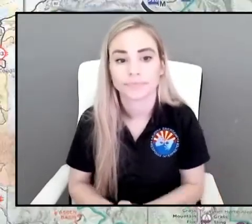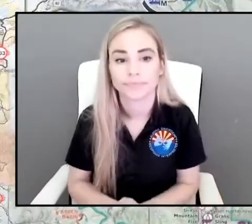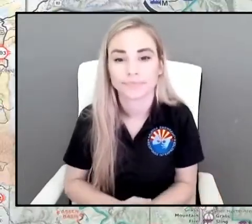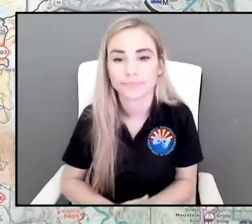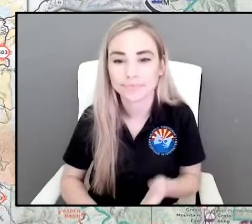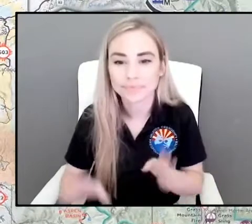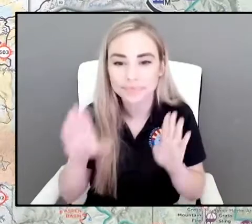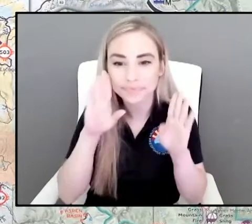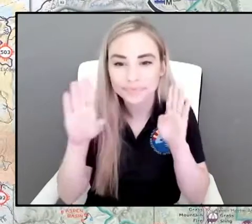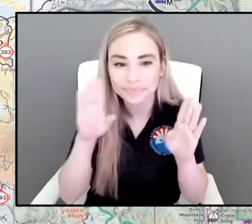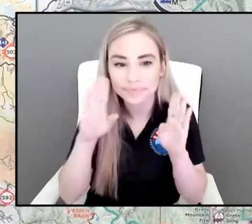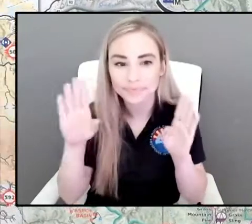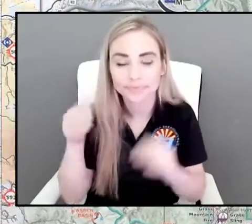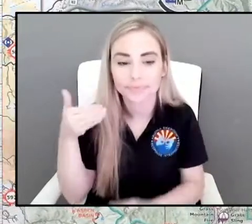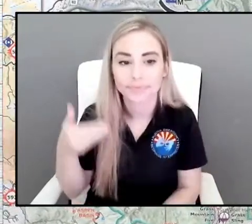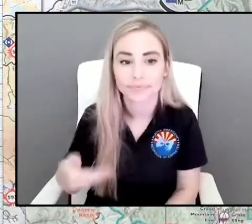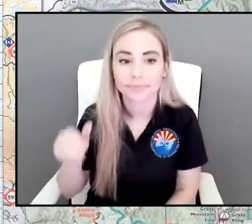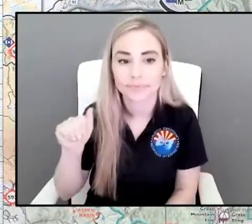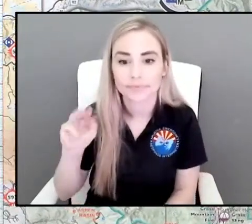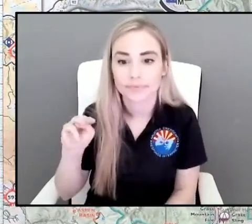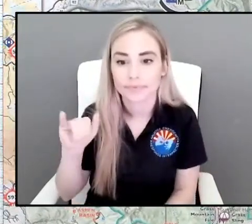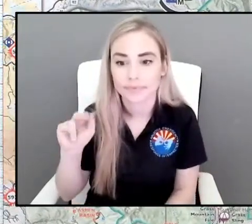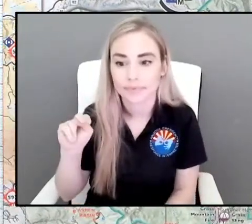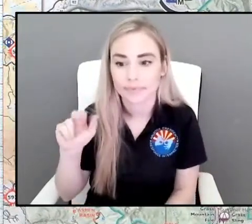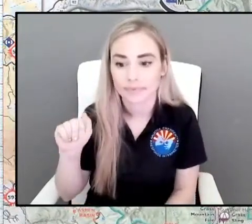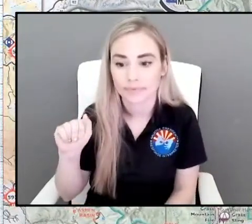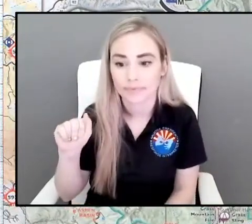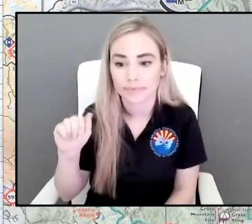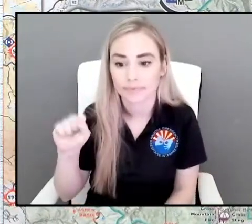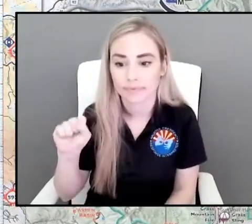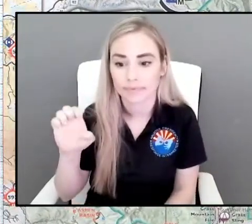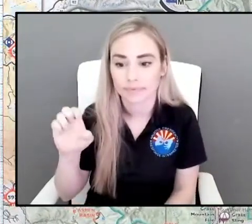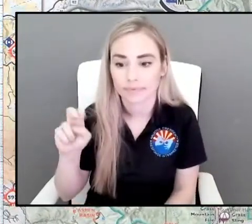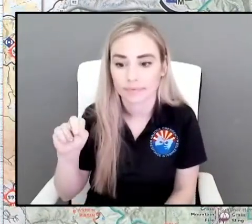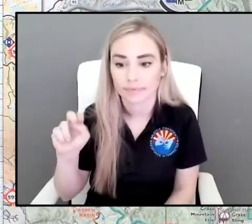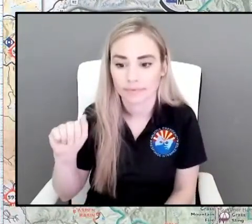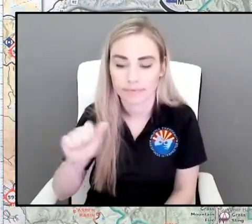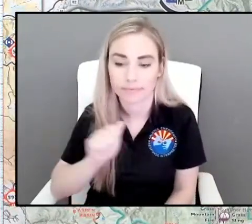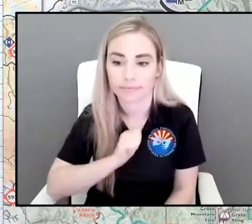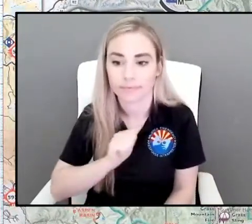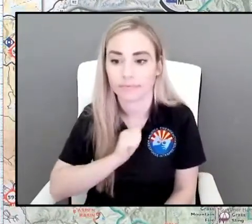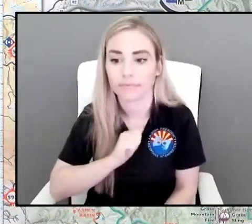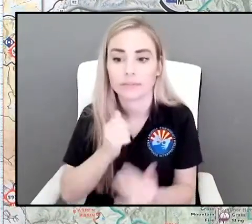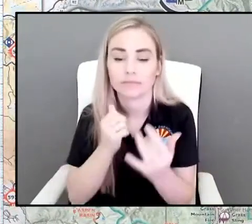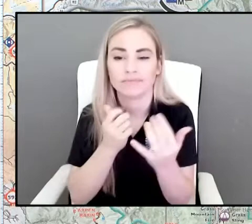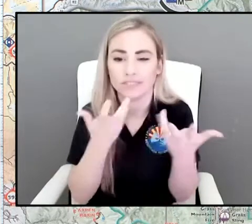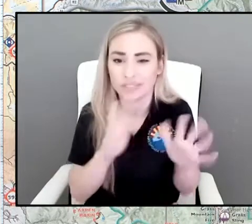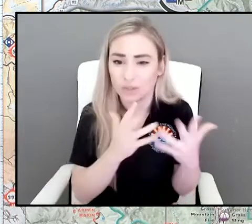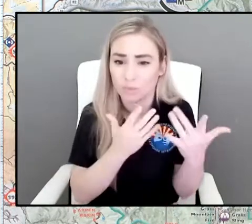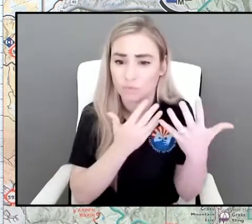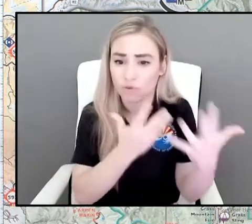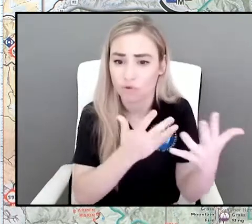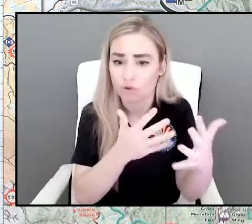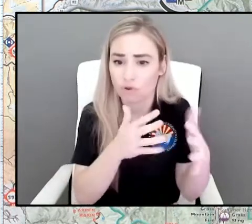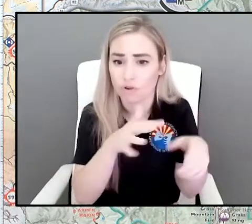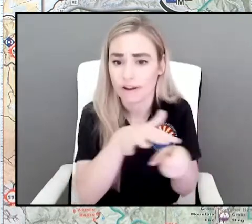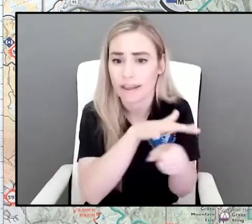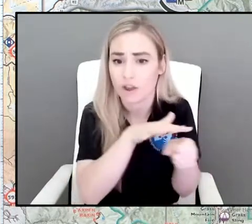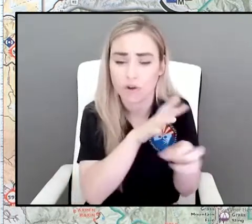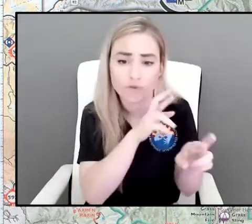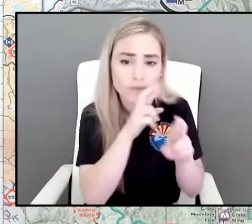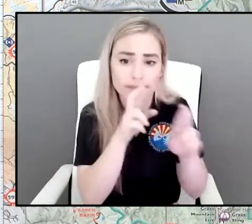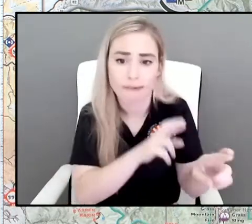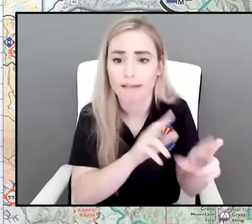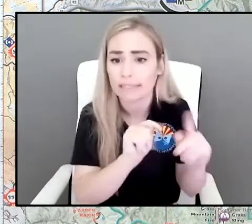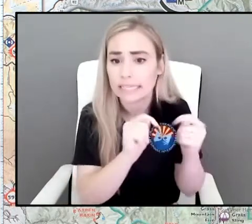Hello, my name is Amina Sena. I am the Burned Area Emergency Response Team Lead for the Hermits Peak